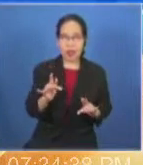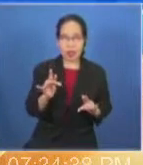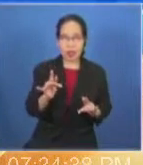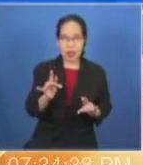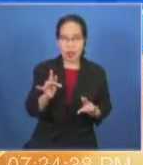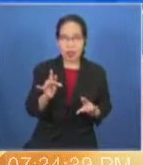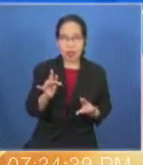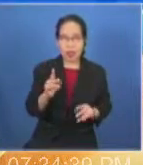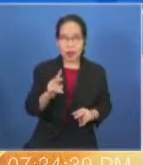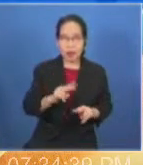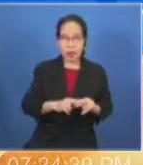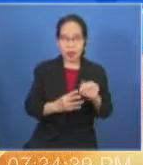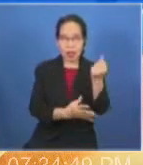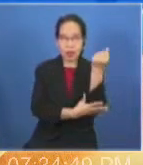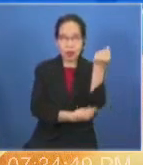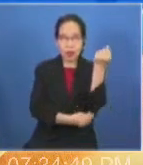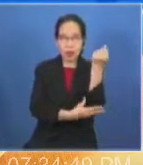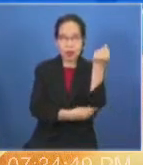in